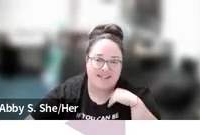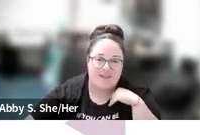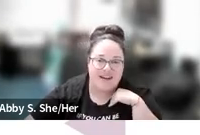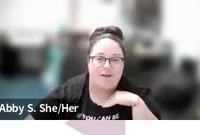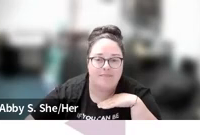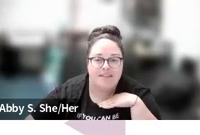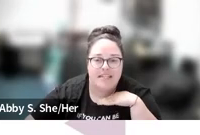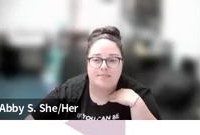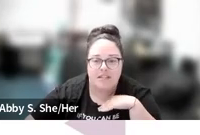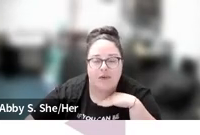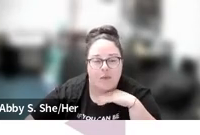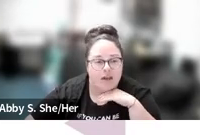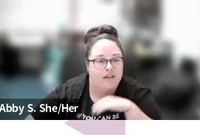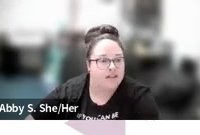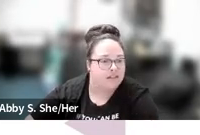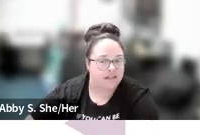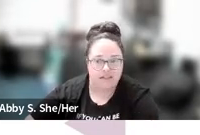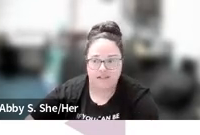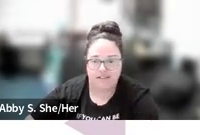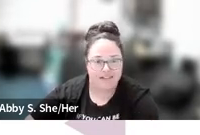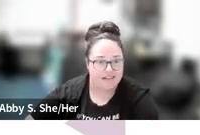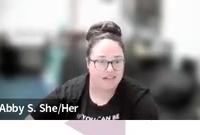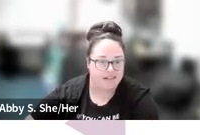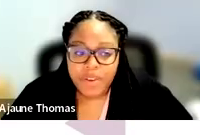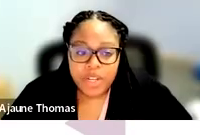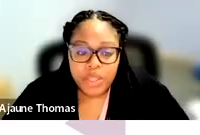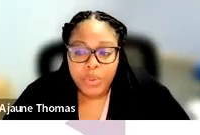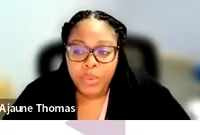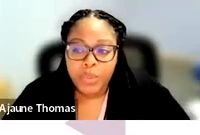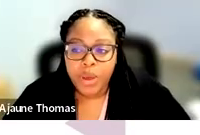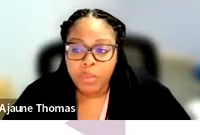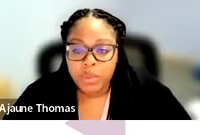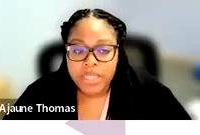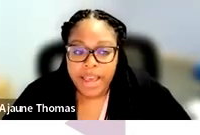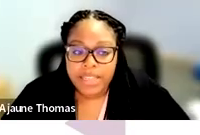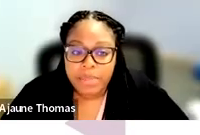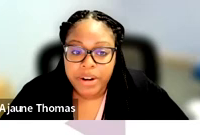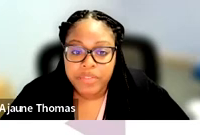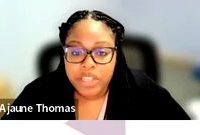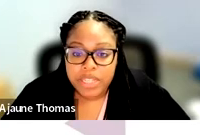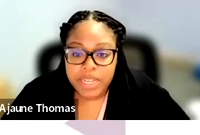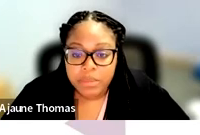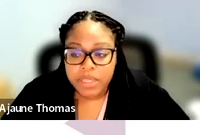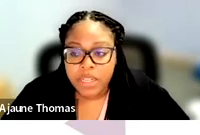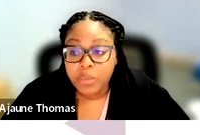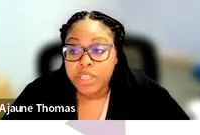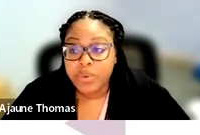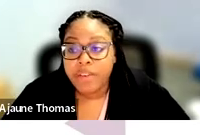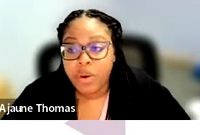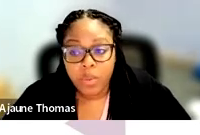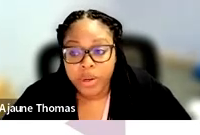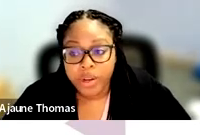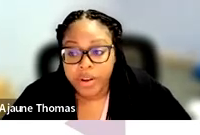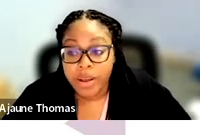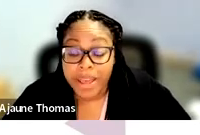depth on each specific one. And as far as who we would say has the better vision accessibility, we do